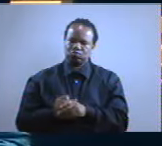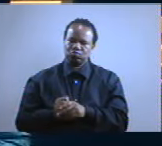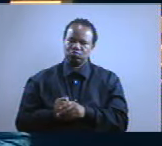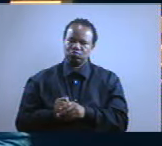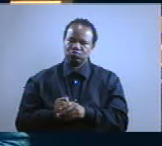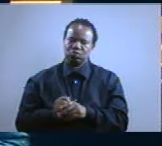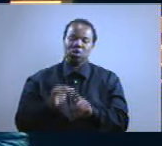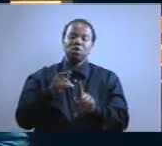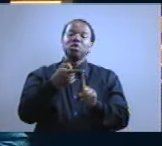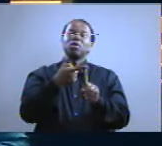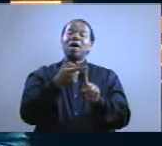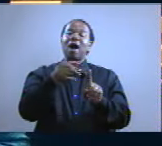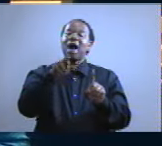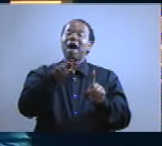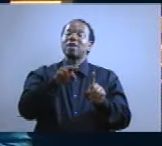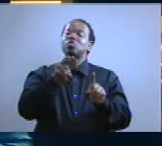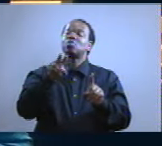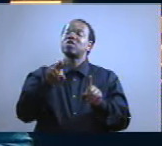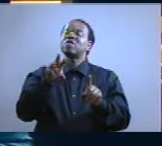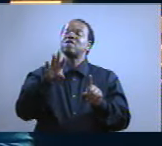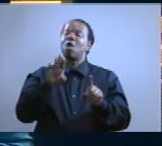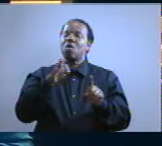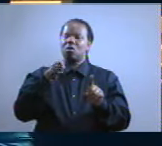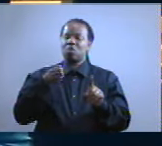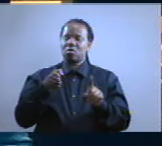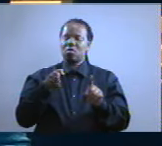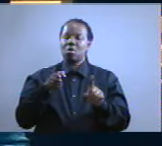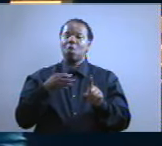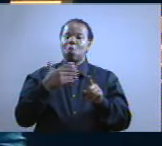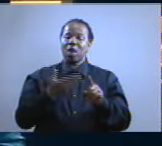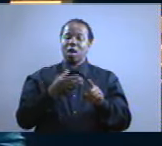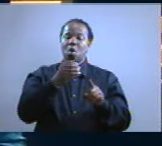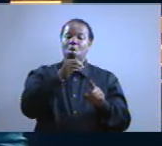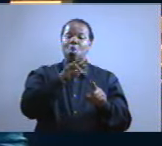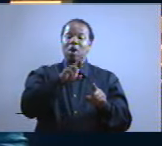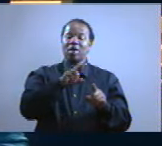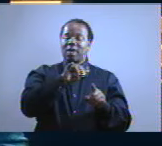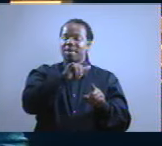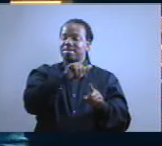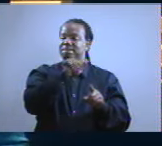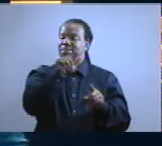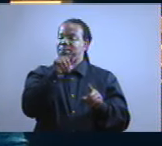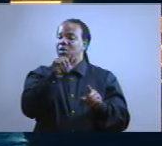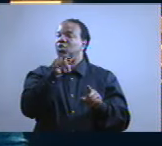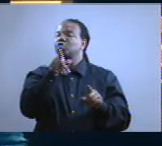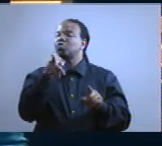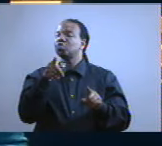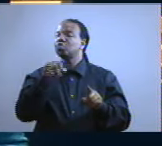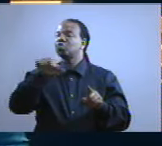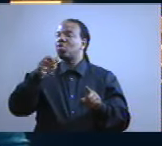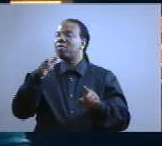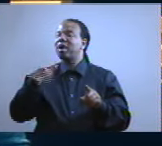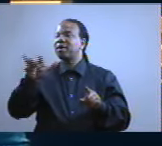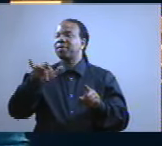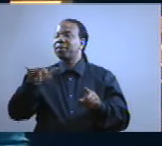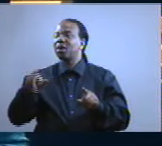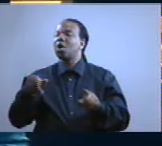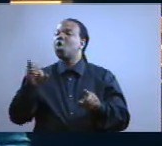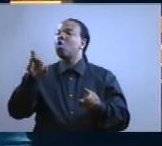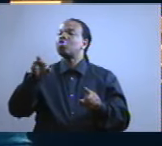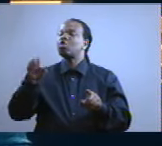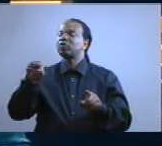remember that R24 highway stretches from OR Tambo Airport through the Johannesburg CBD, Ruodeport, and